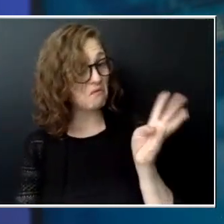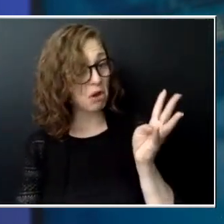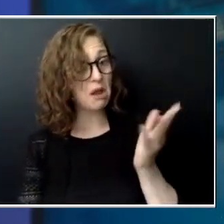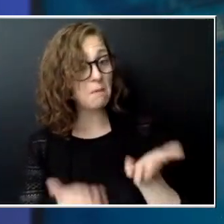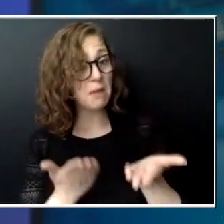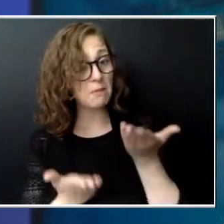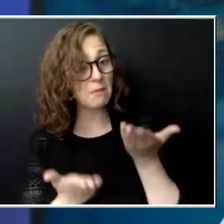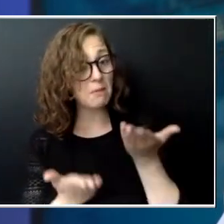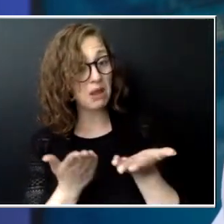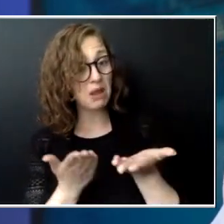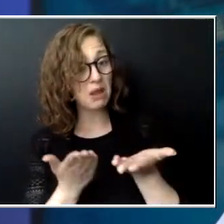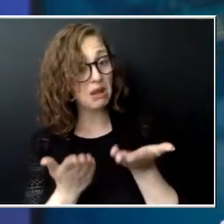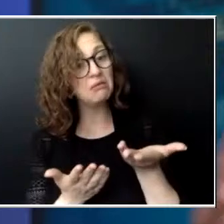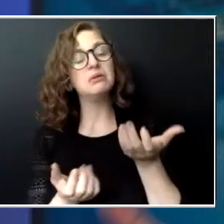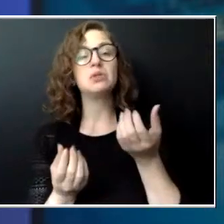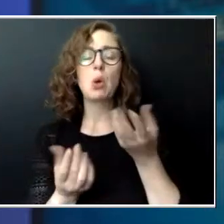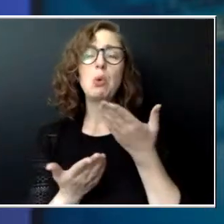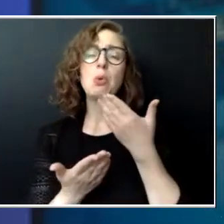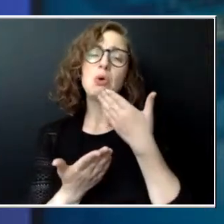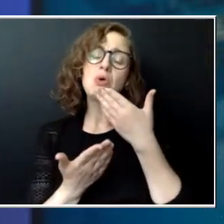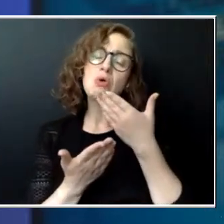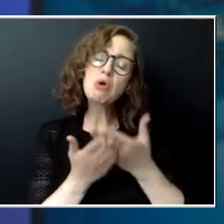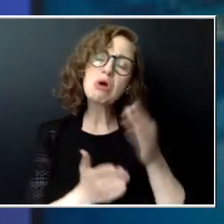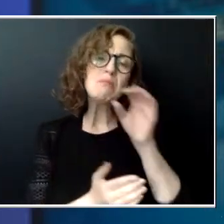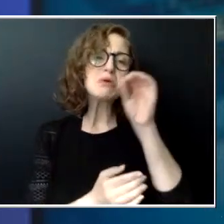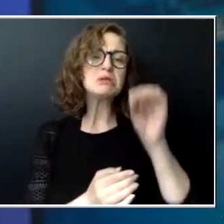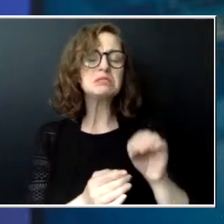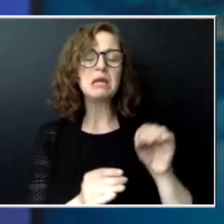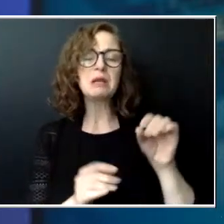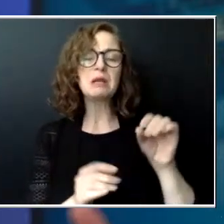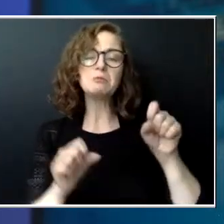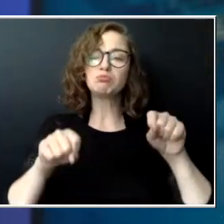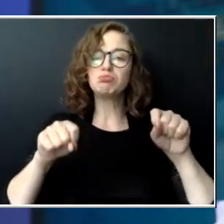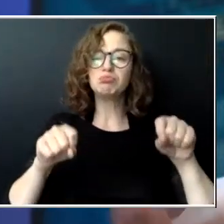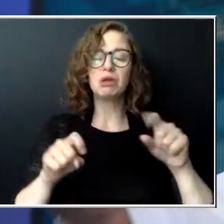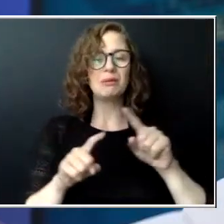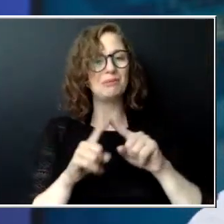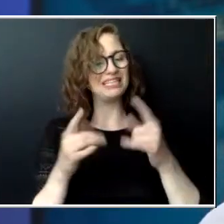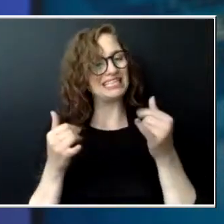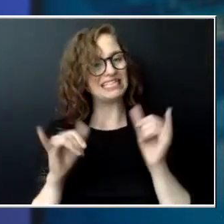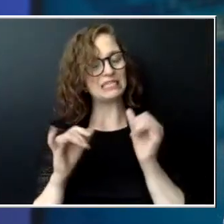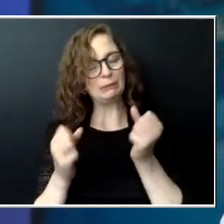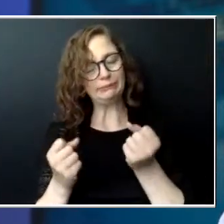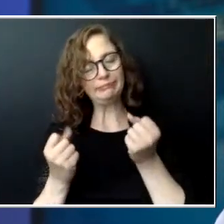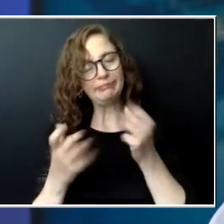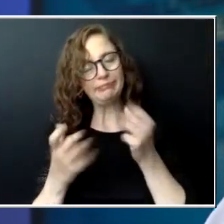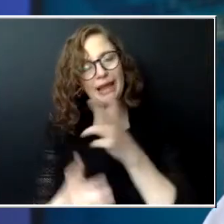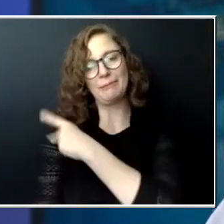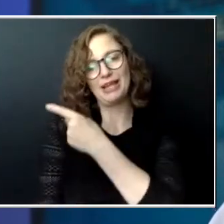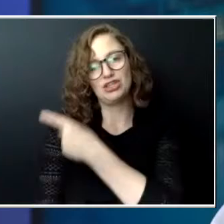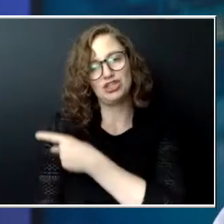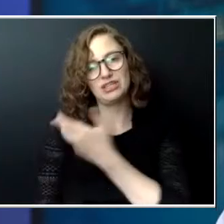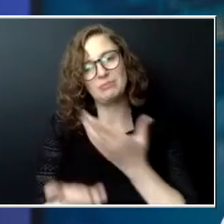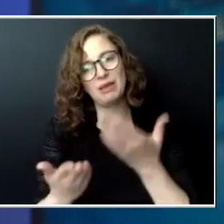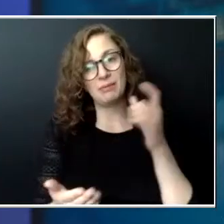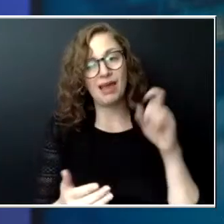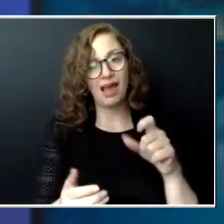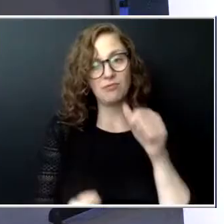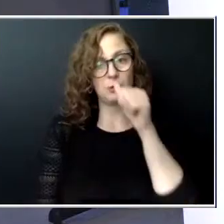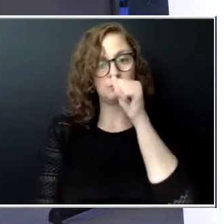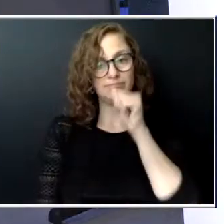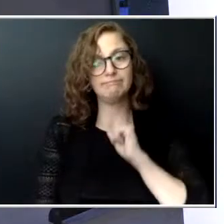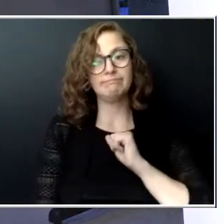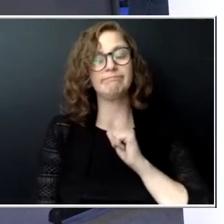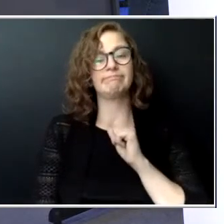getting rid of this disease, but then there are still a fair number of patients that might have to deal with a relapse. And that would have